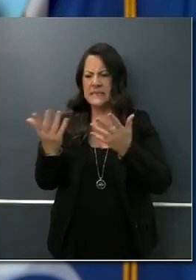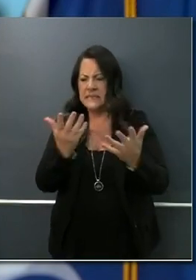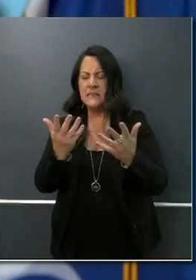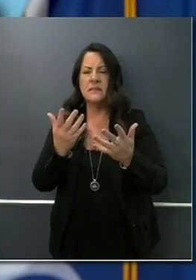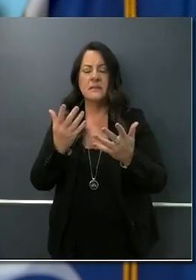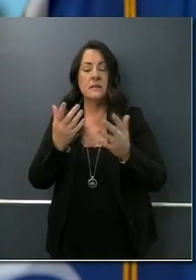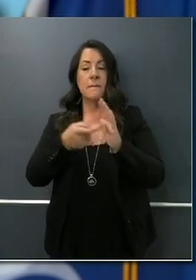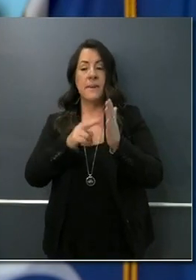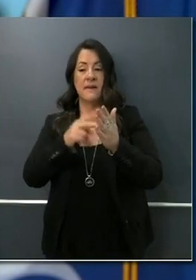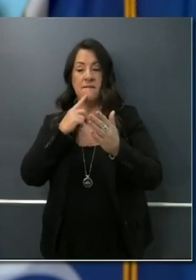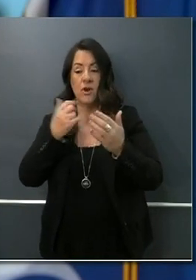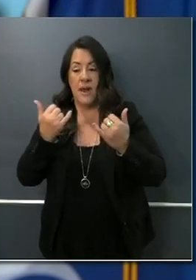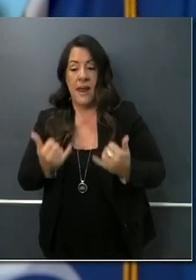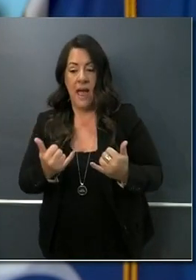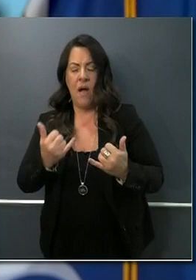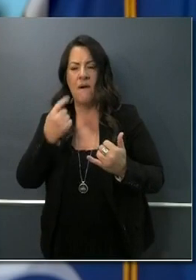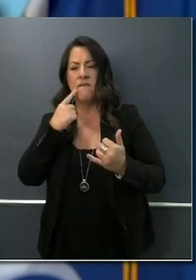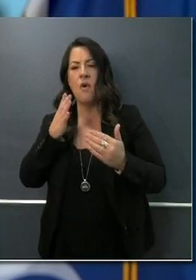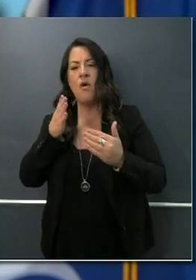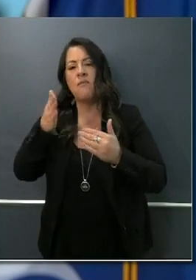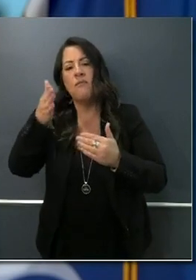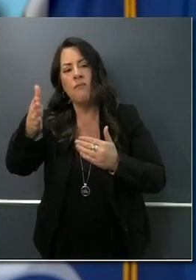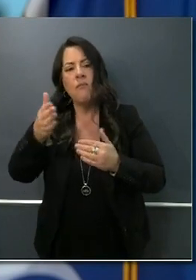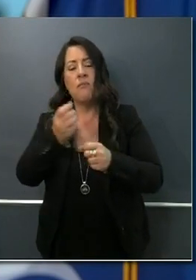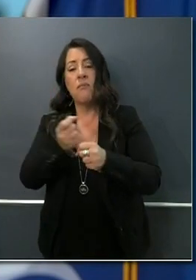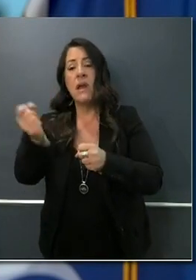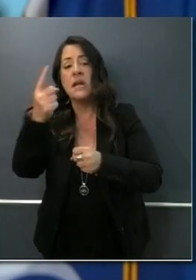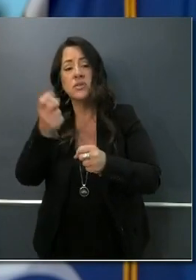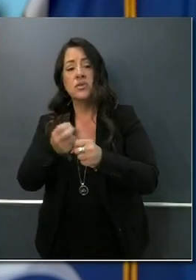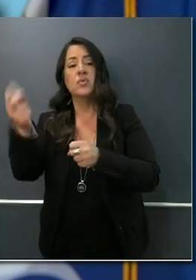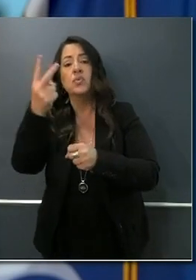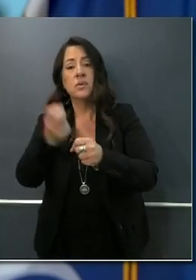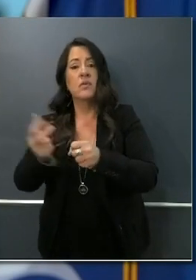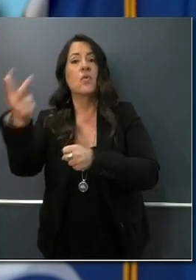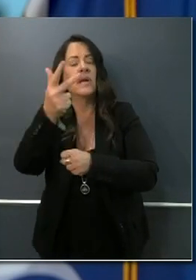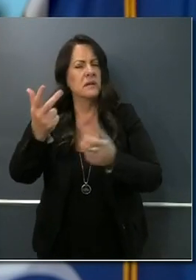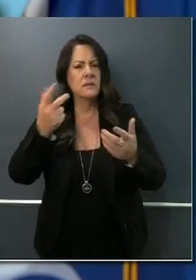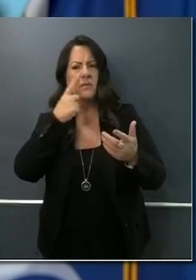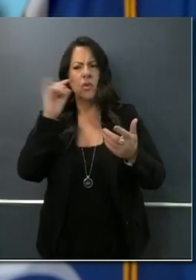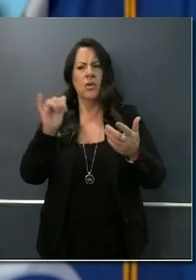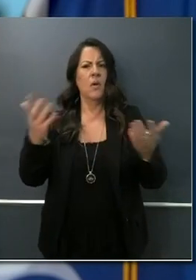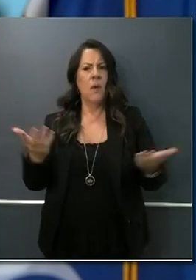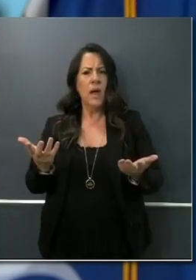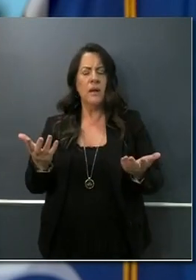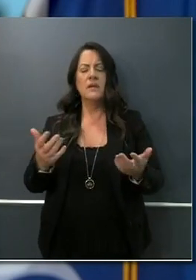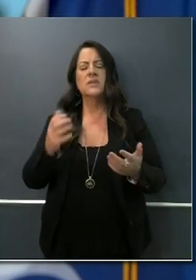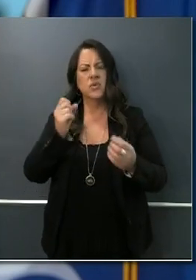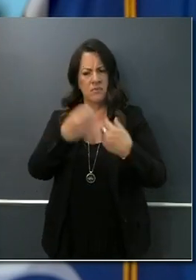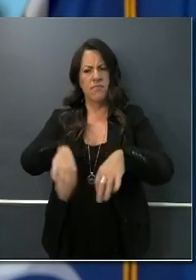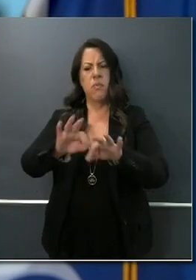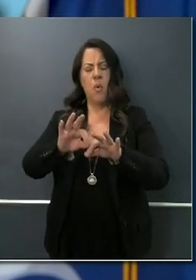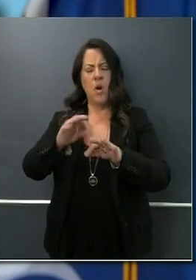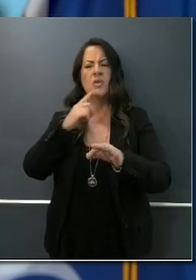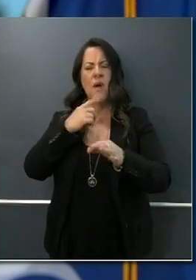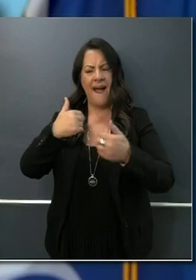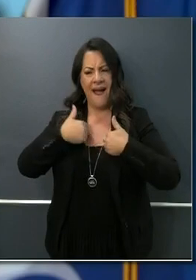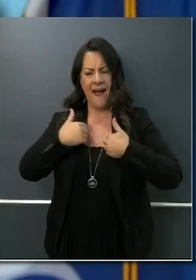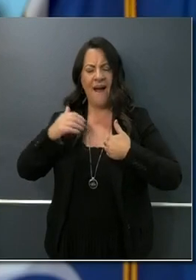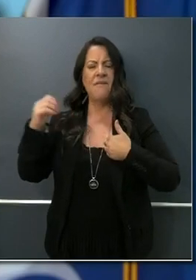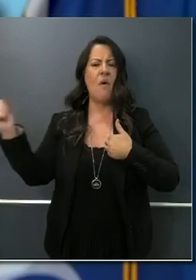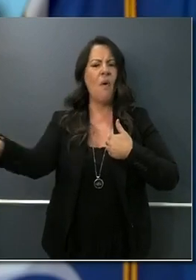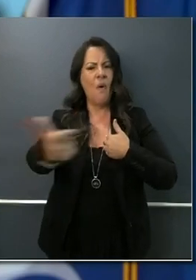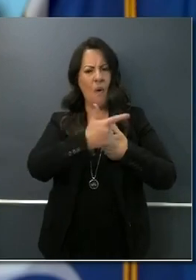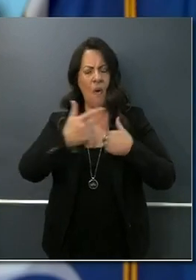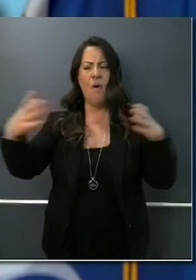now, 2, 3 years from now. And so having this dynamic process, these two-way conversations in a more granular level,